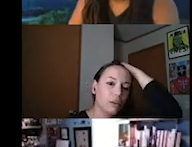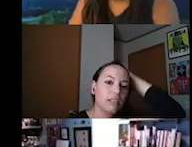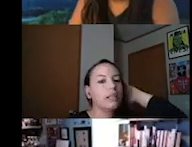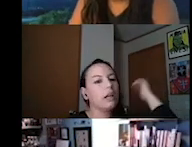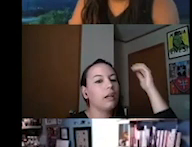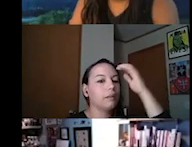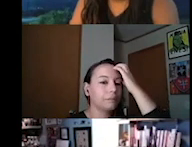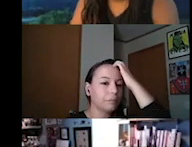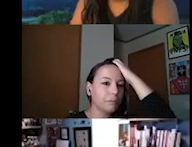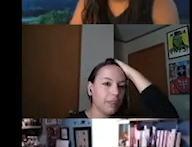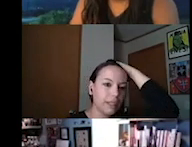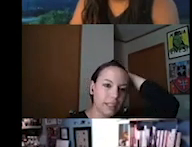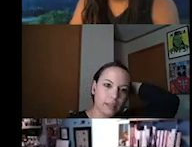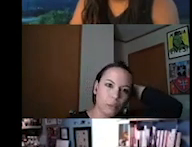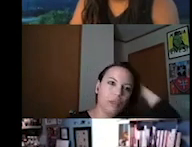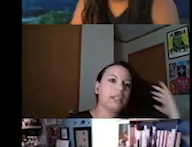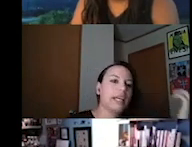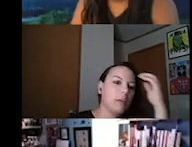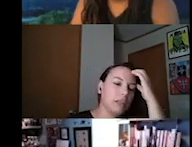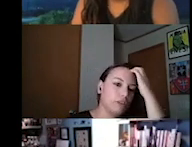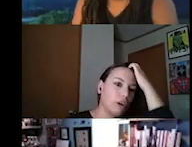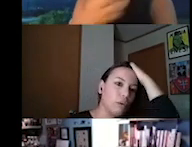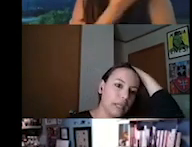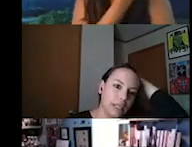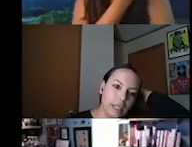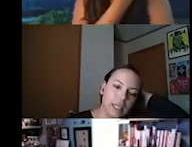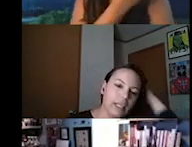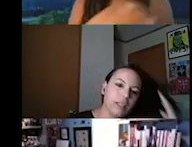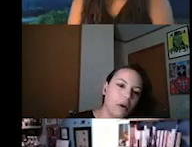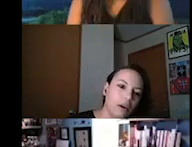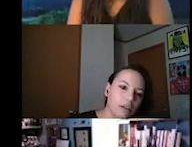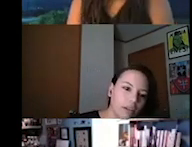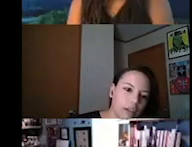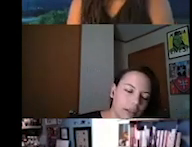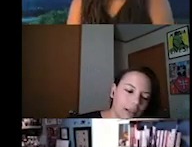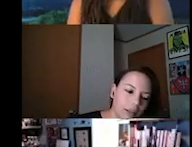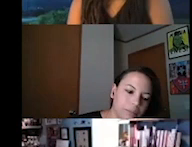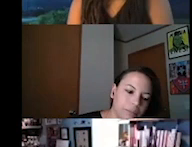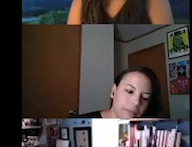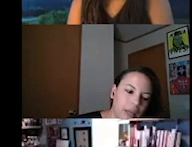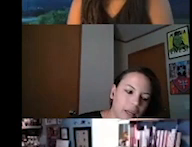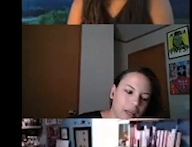So this this work that Gaby is showing is part of